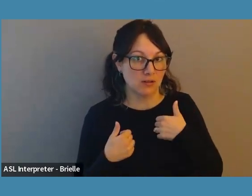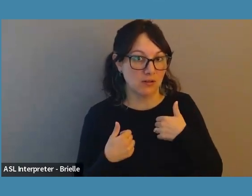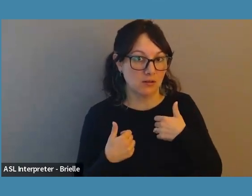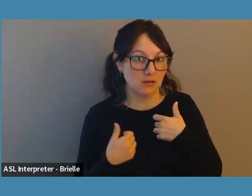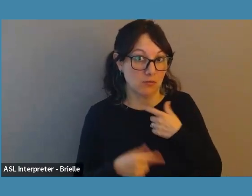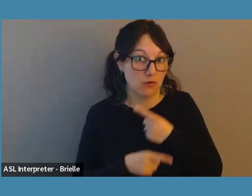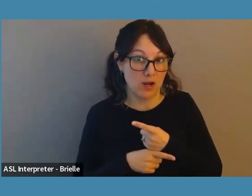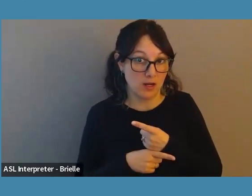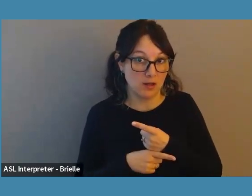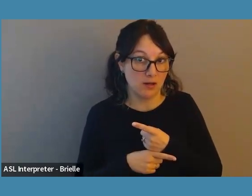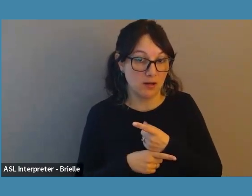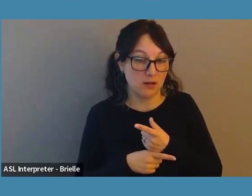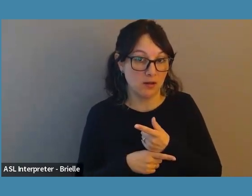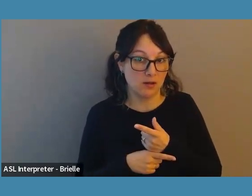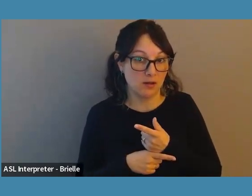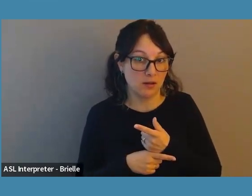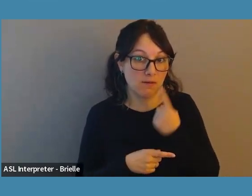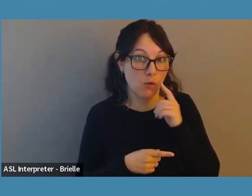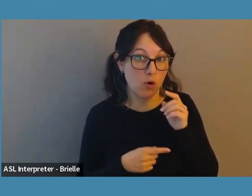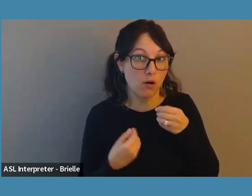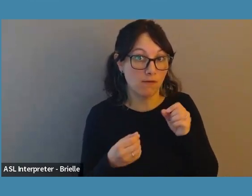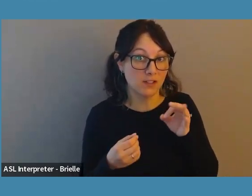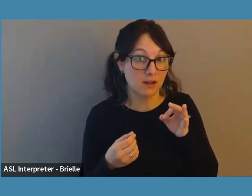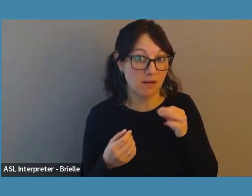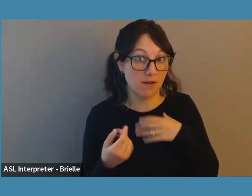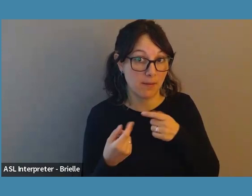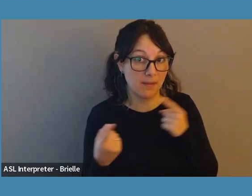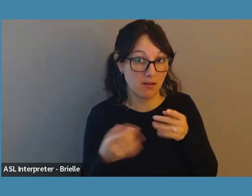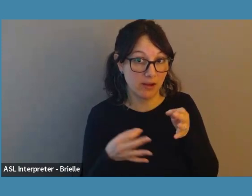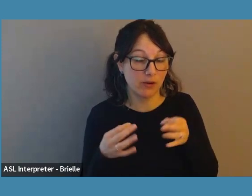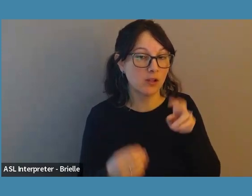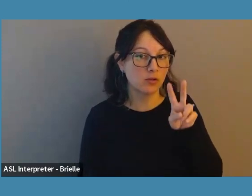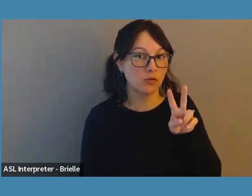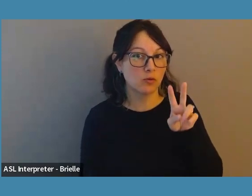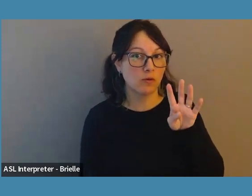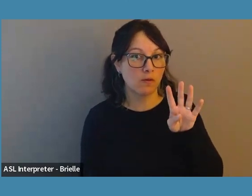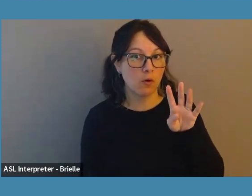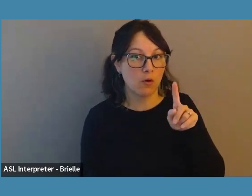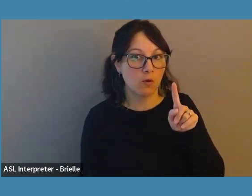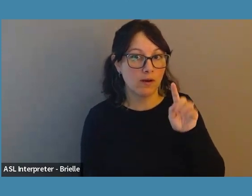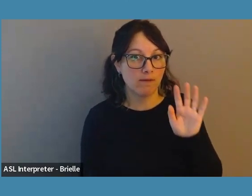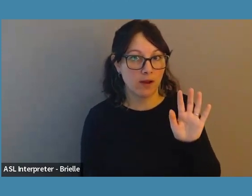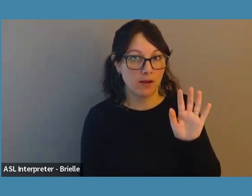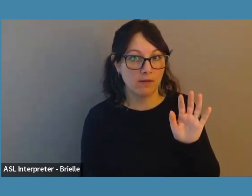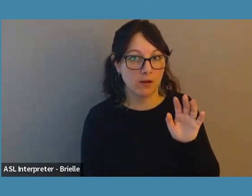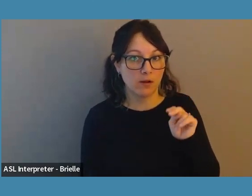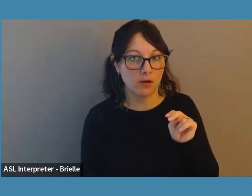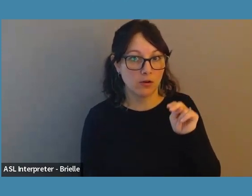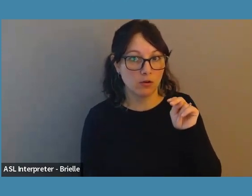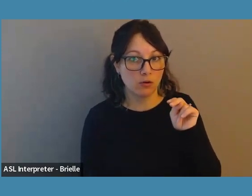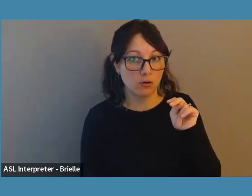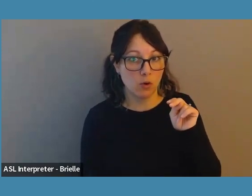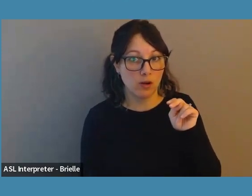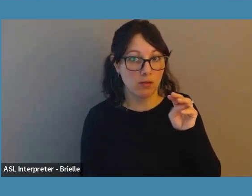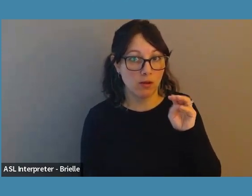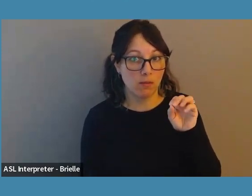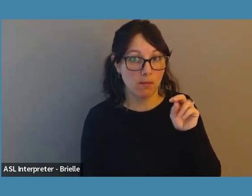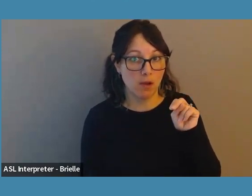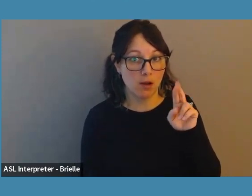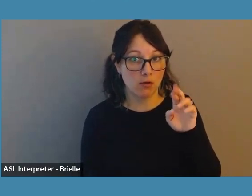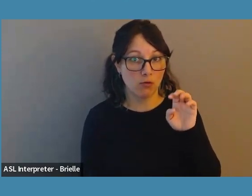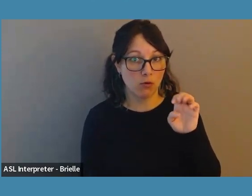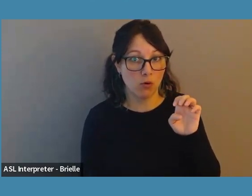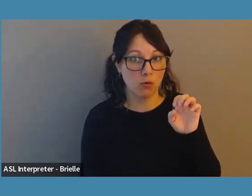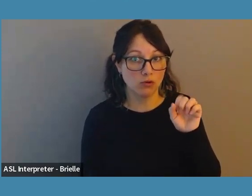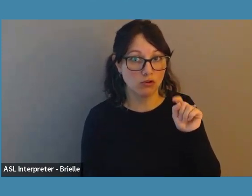correct address for the Office of Appeal hearings is 2415 North Monroe Street, Suite